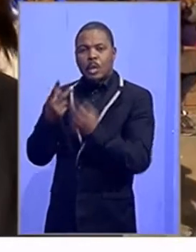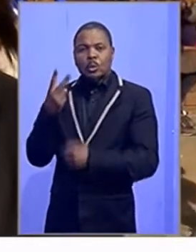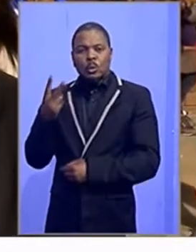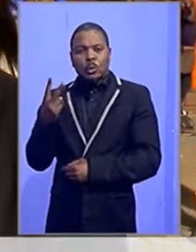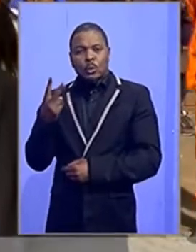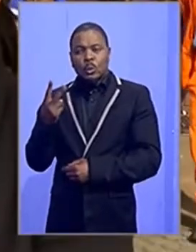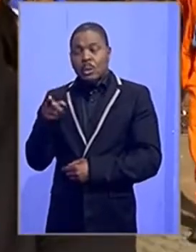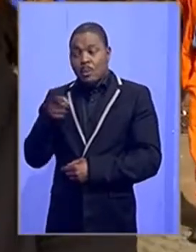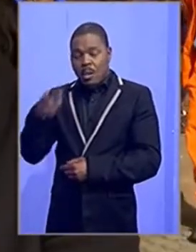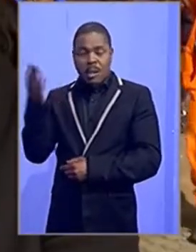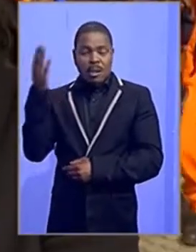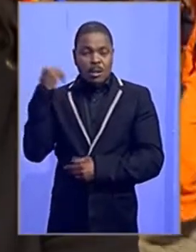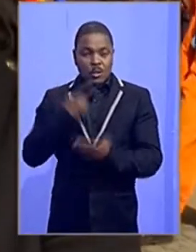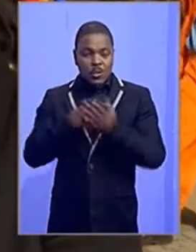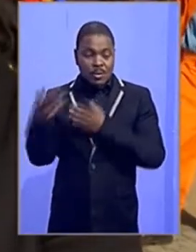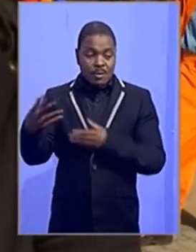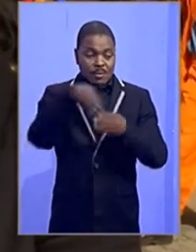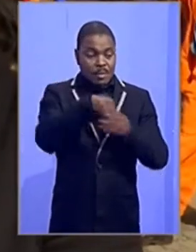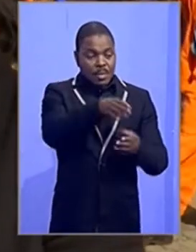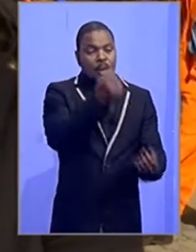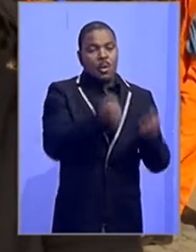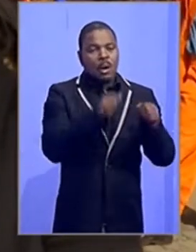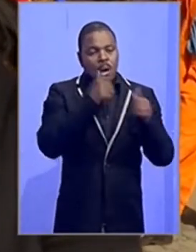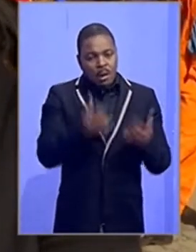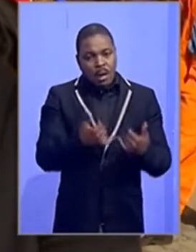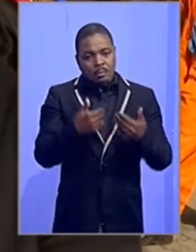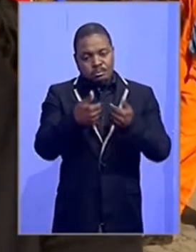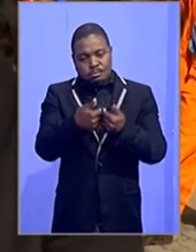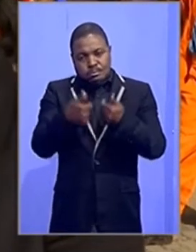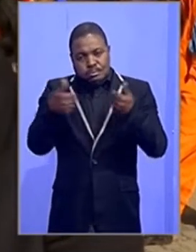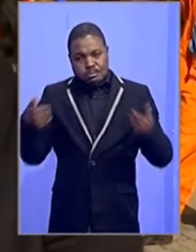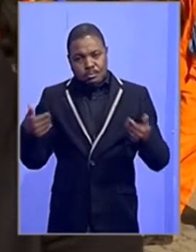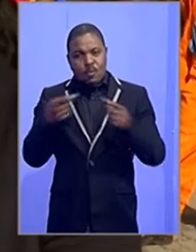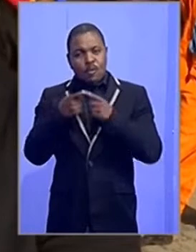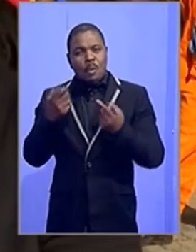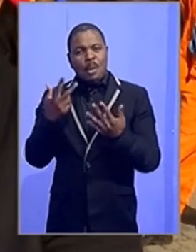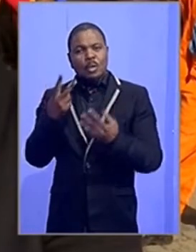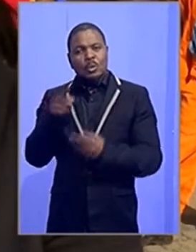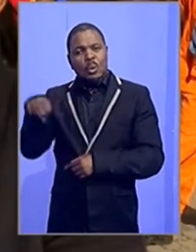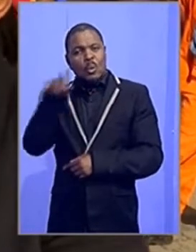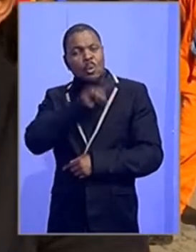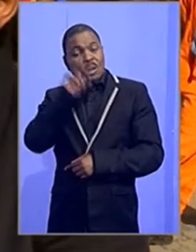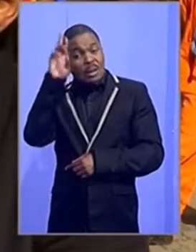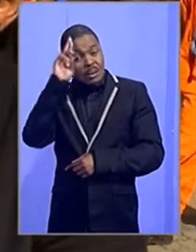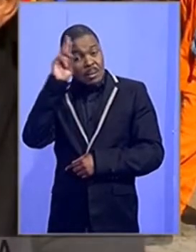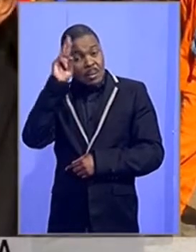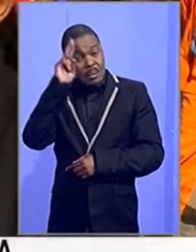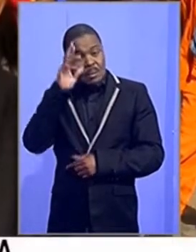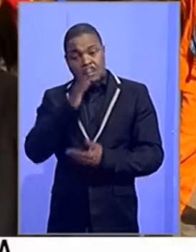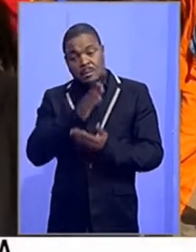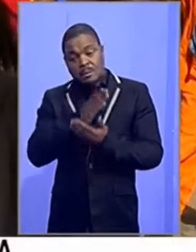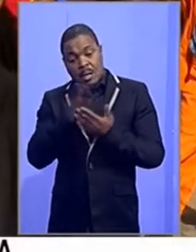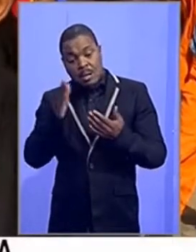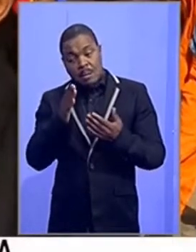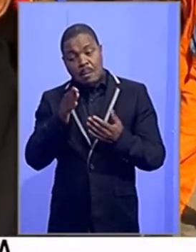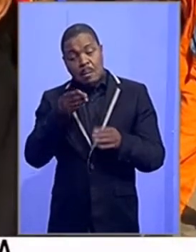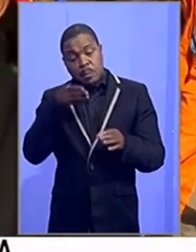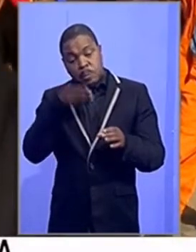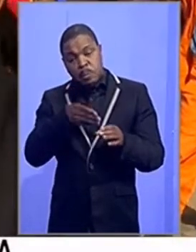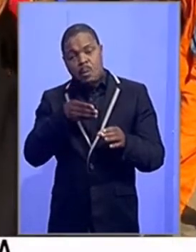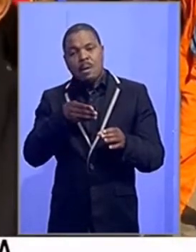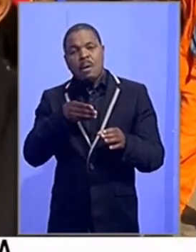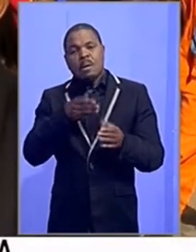in court. So now they have been separated from the 82 because remember that the remaining suspects are now facing only